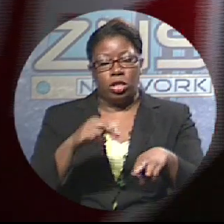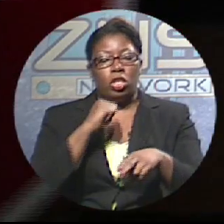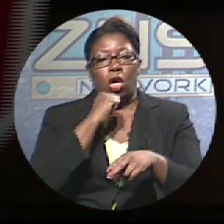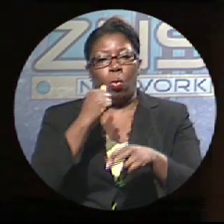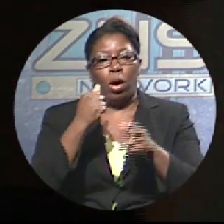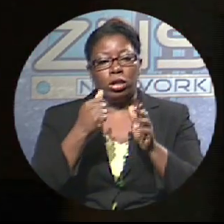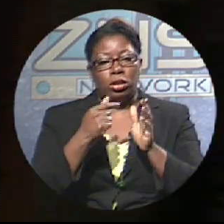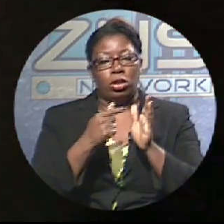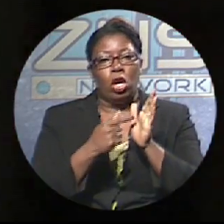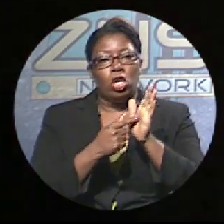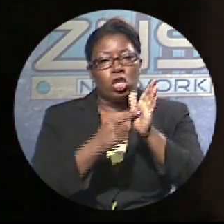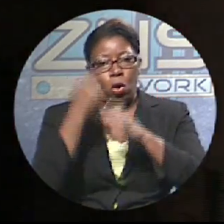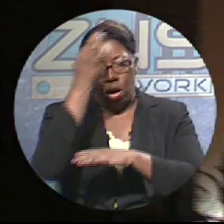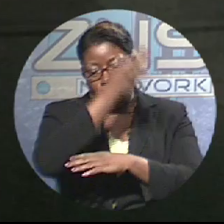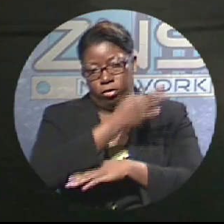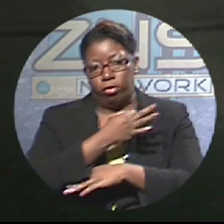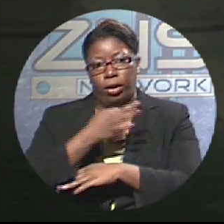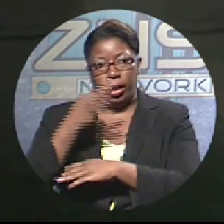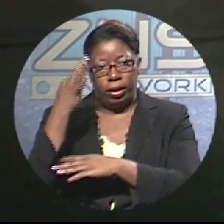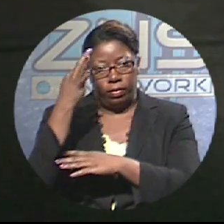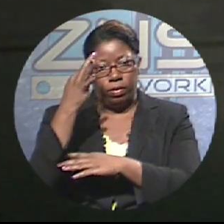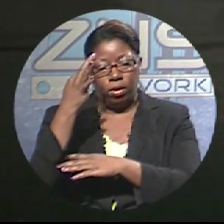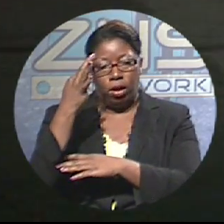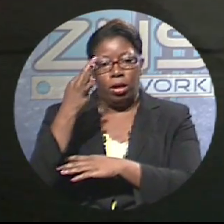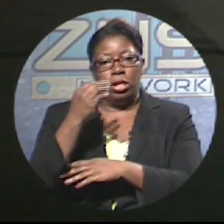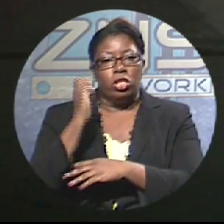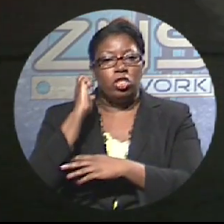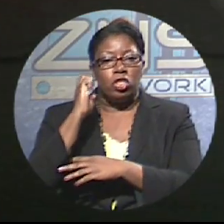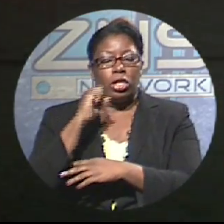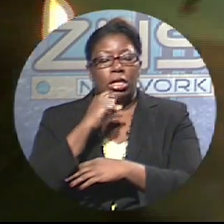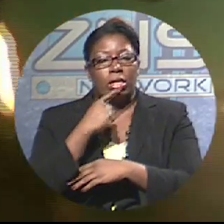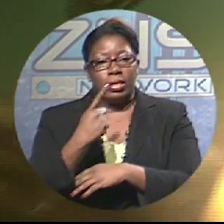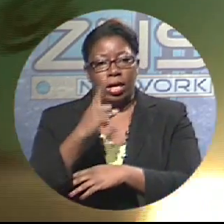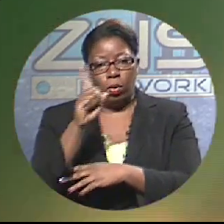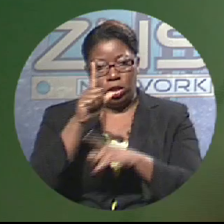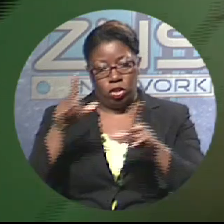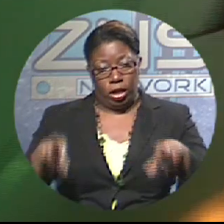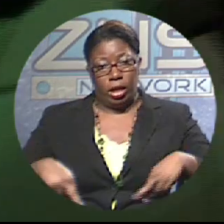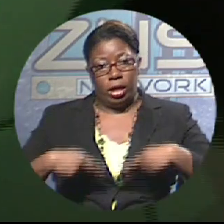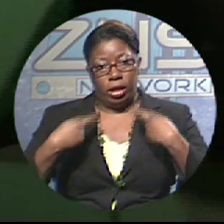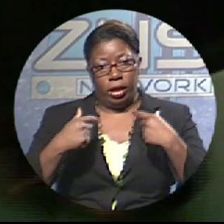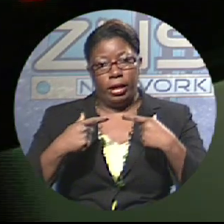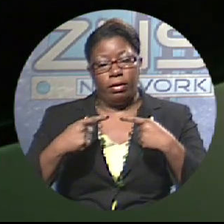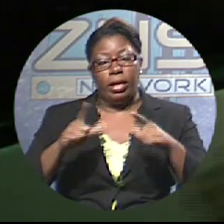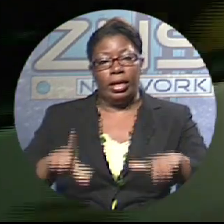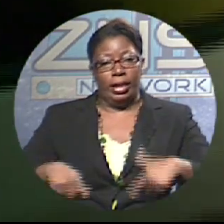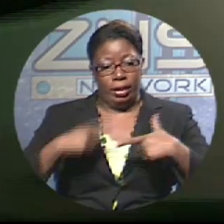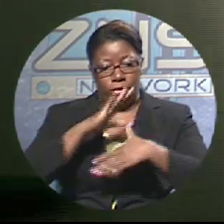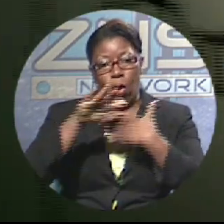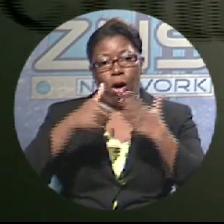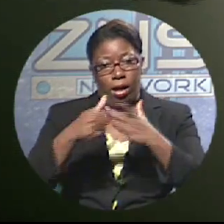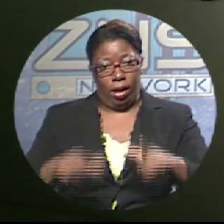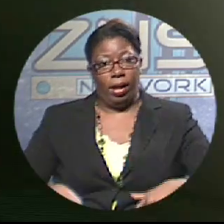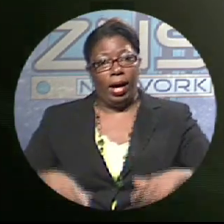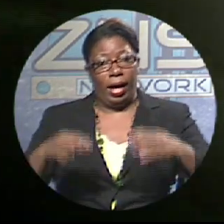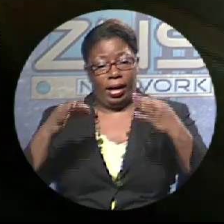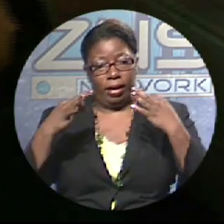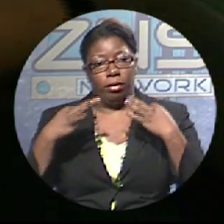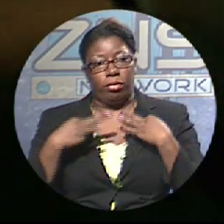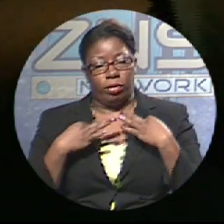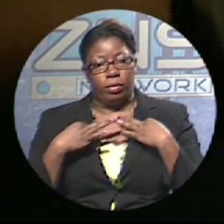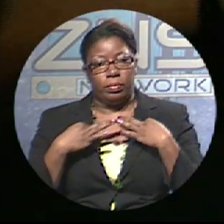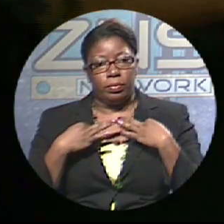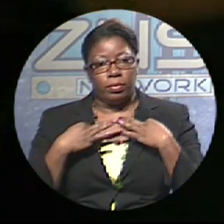felt after the street she's lived on for most of her life became the backdrop of the country's latest homicide. The drive-by shooting took place on Taylor